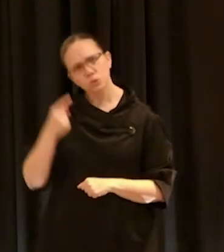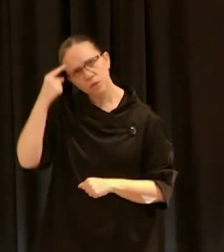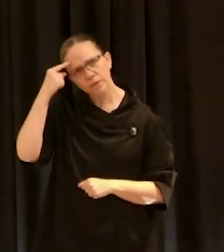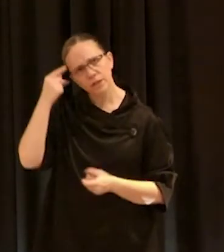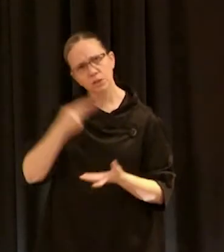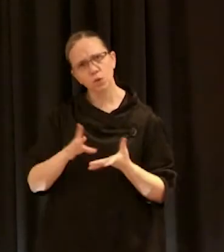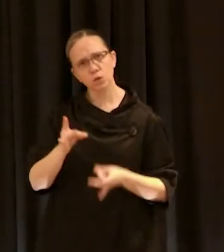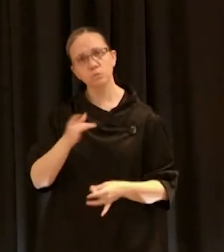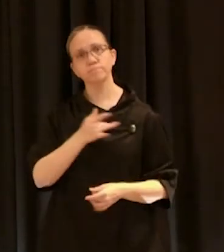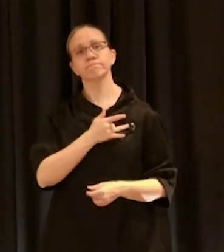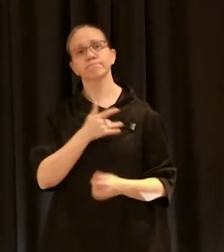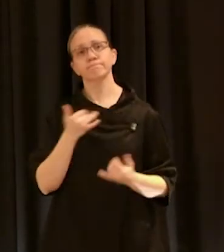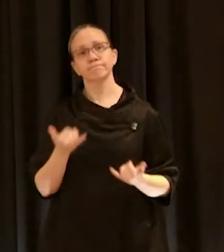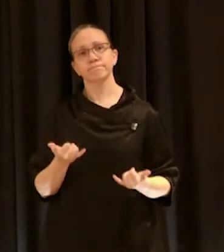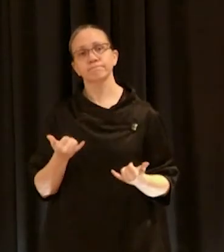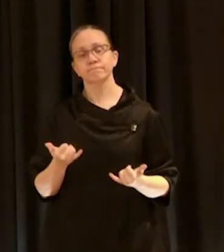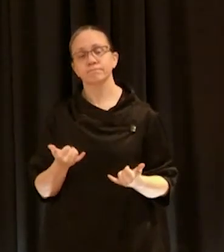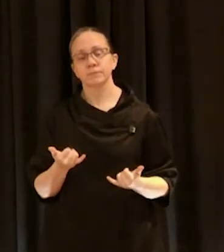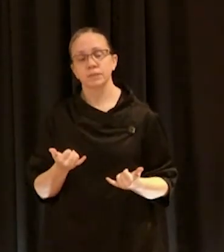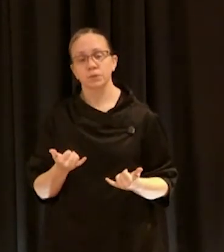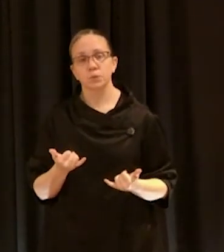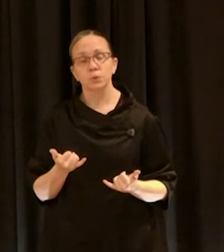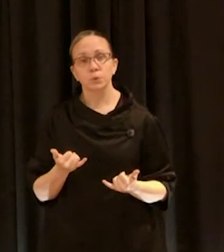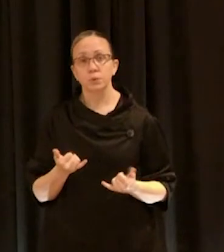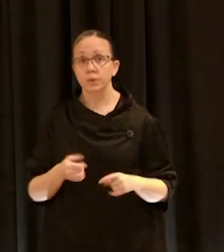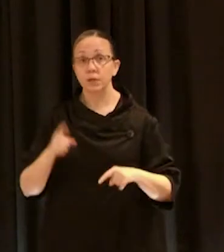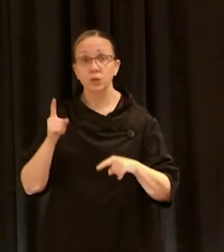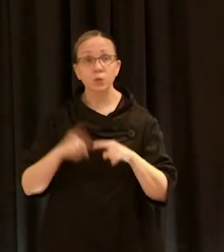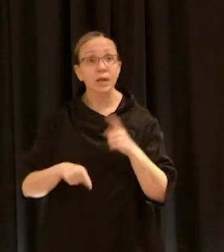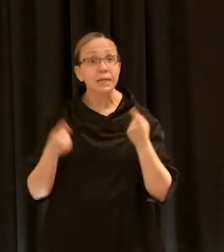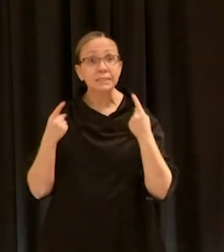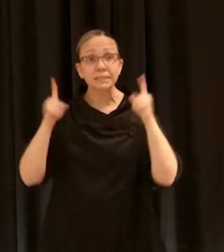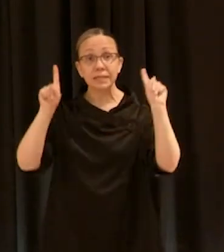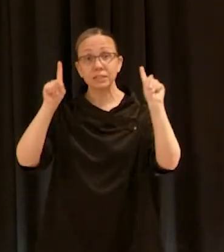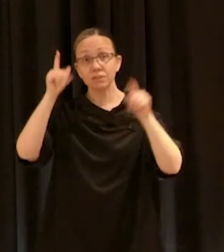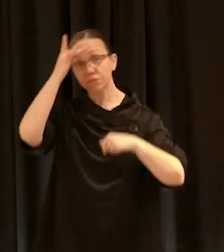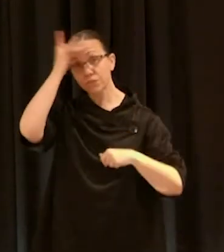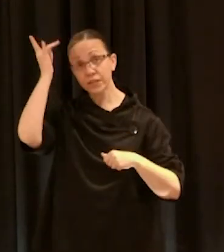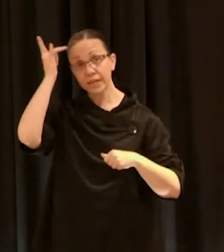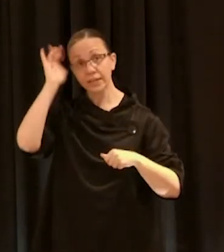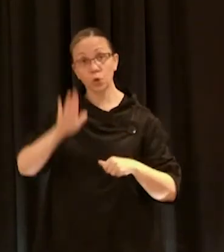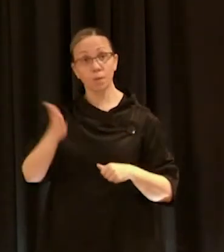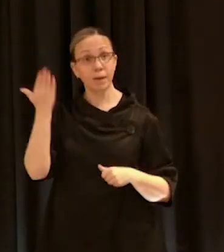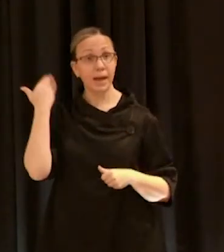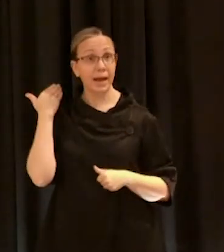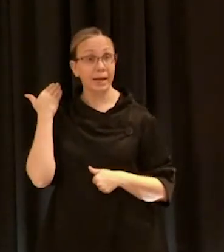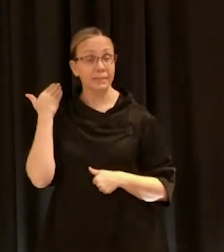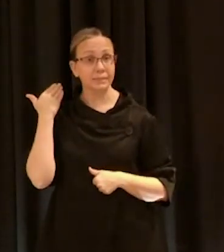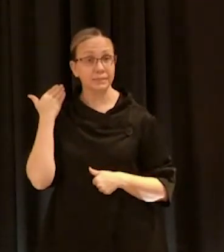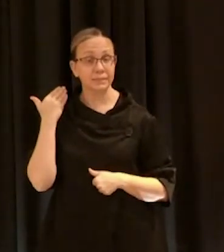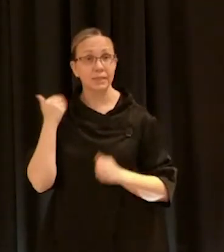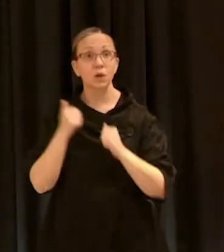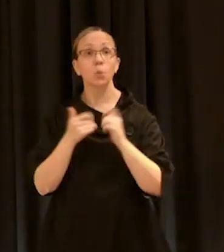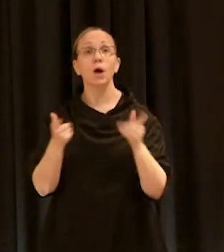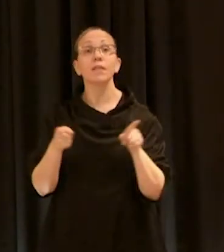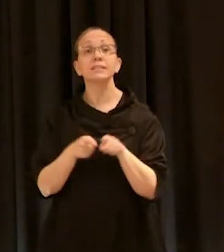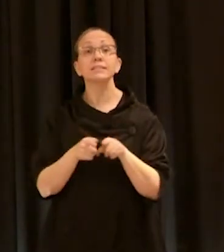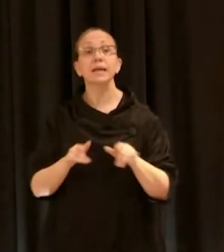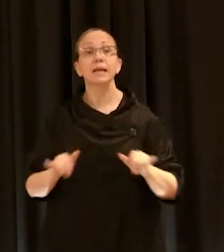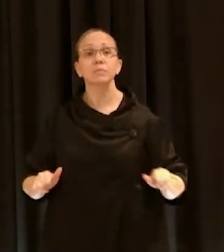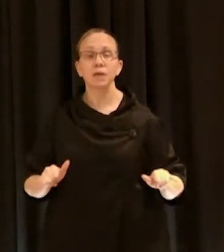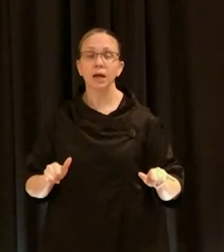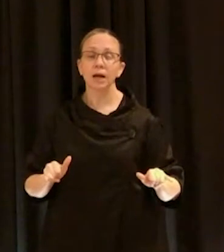think the Holy Ghost spoke to me today. You cannot successfully forget the past without at the same